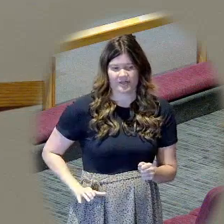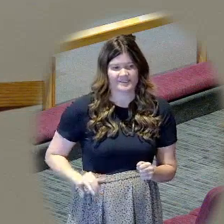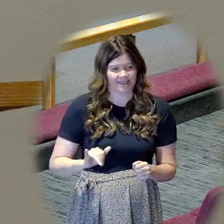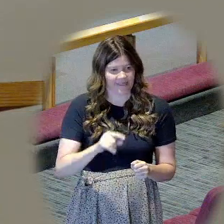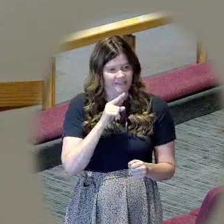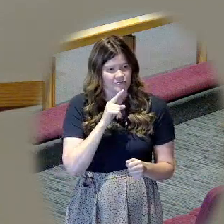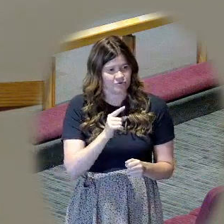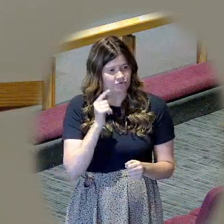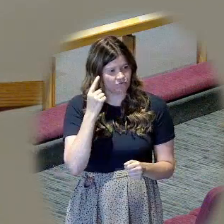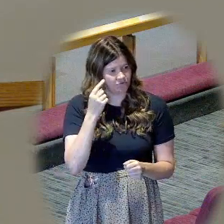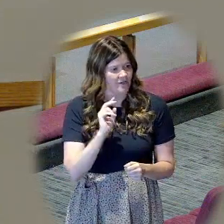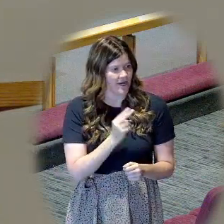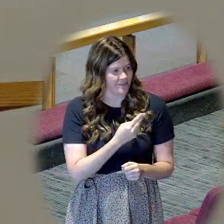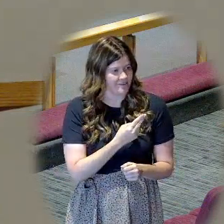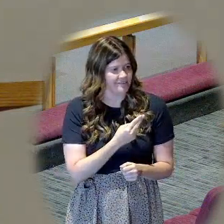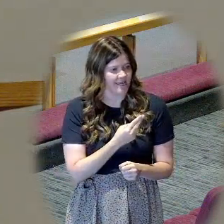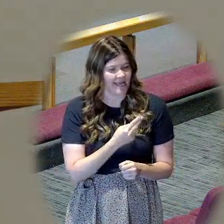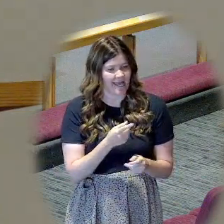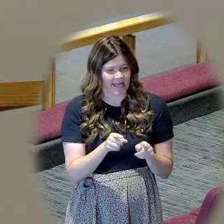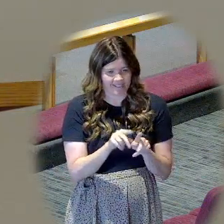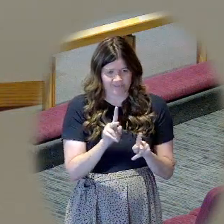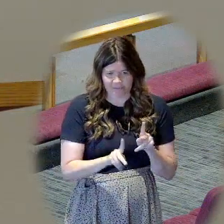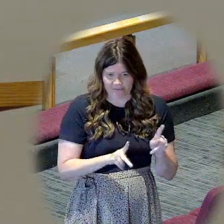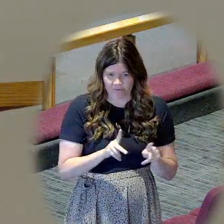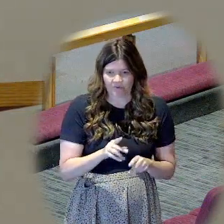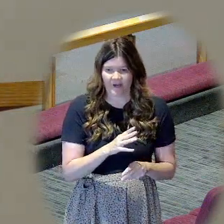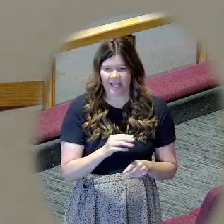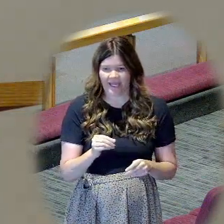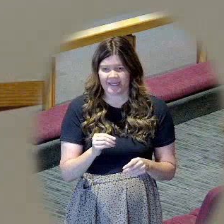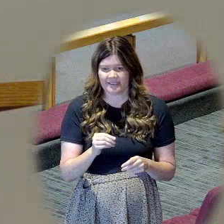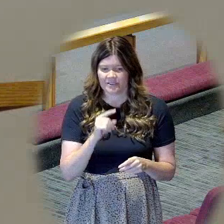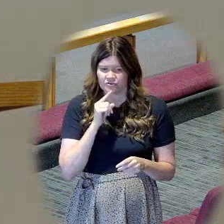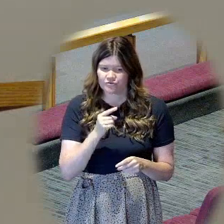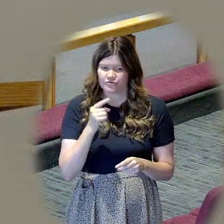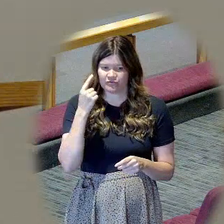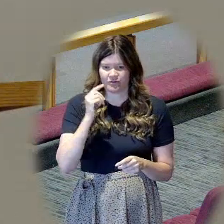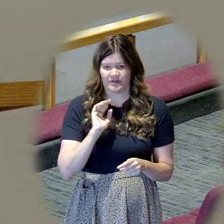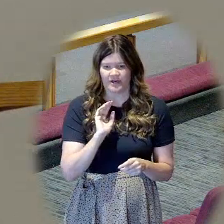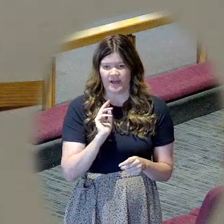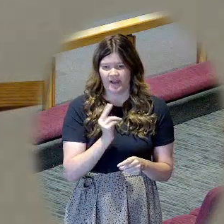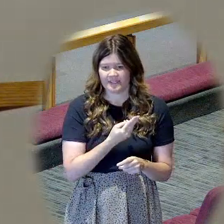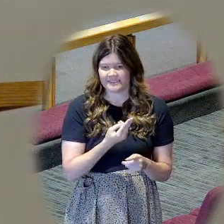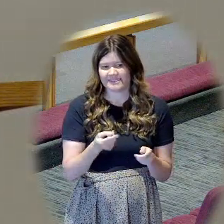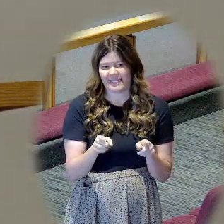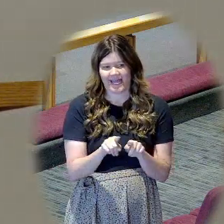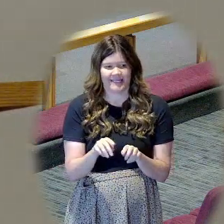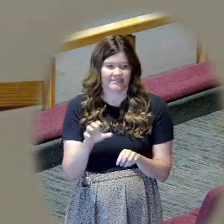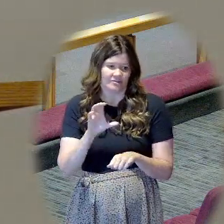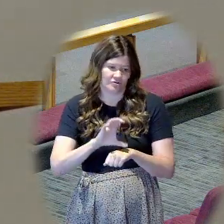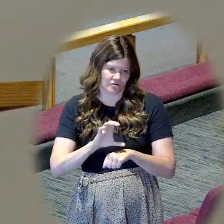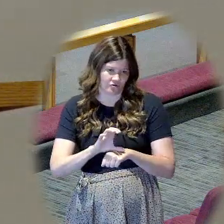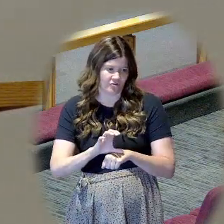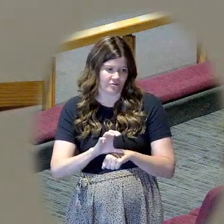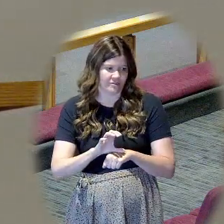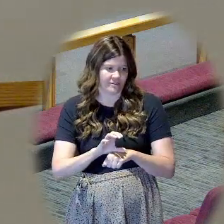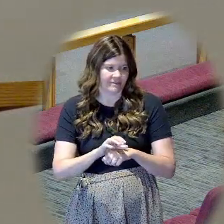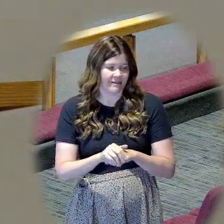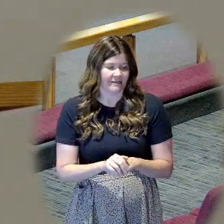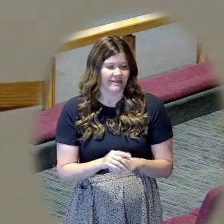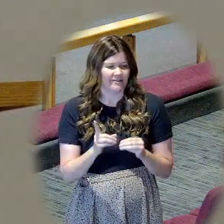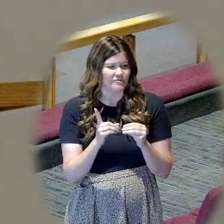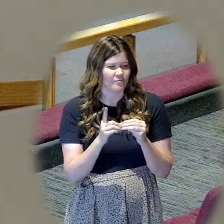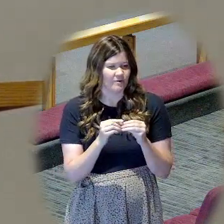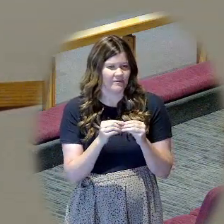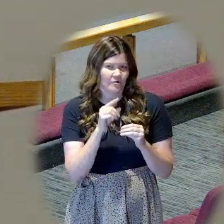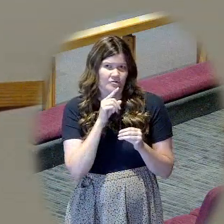for us as individuals. It's also true for us as a congregation. But there's one more